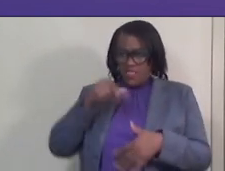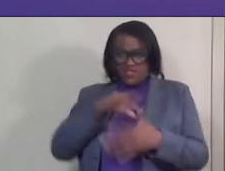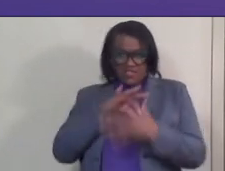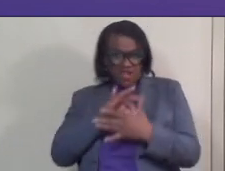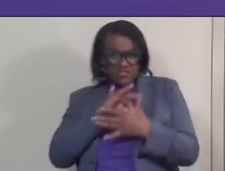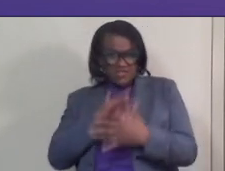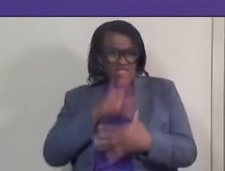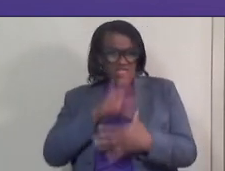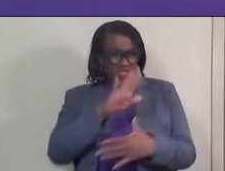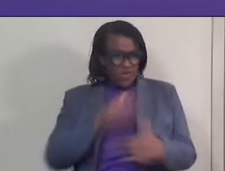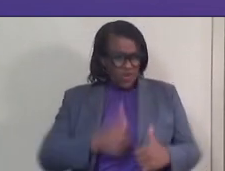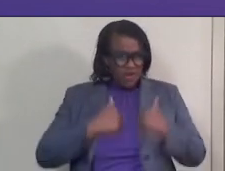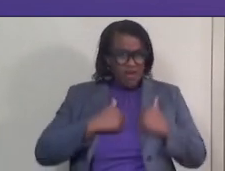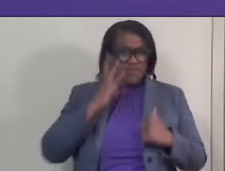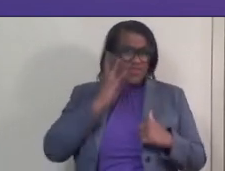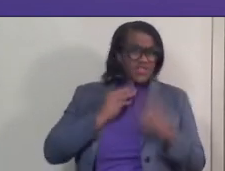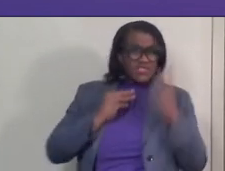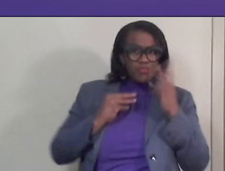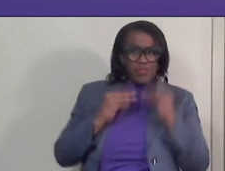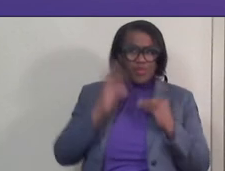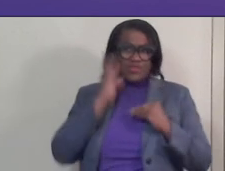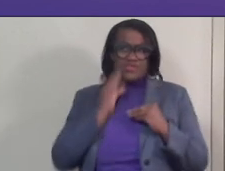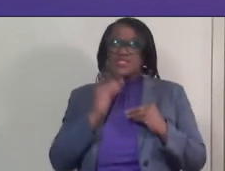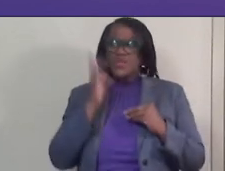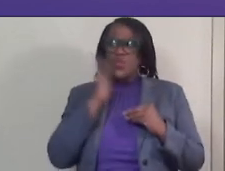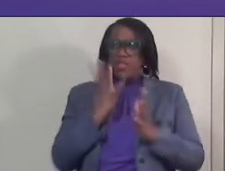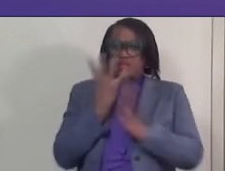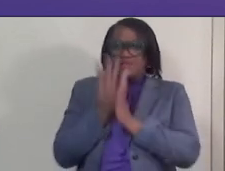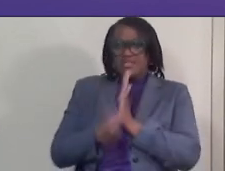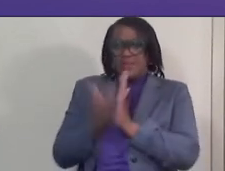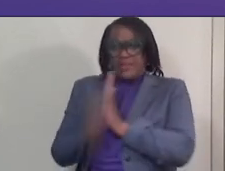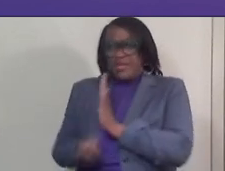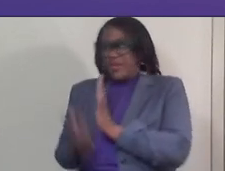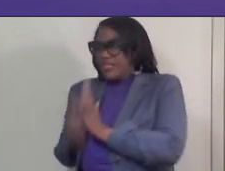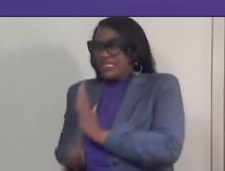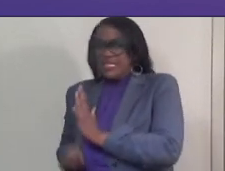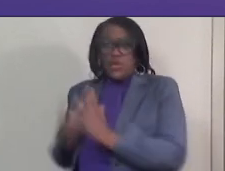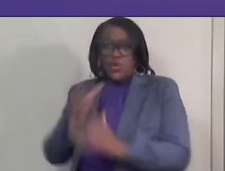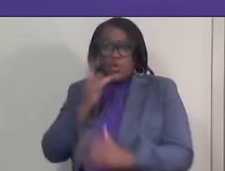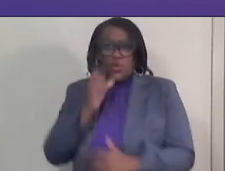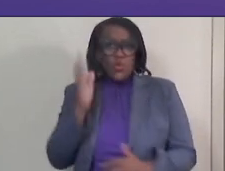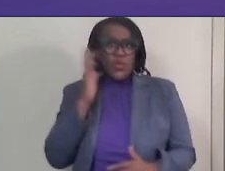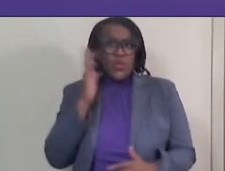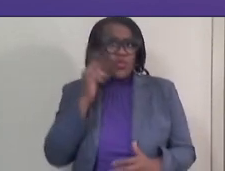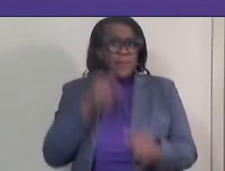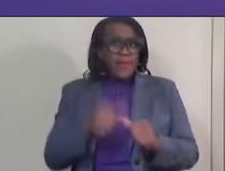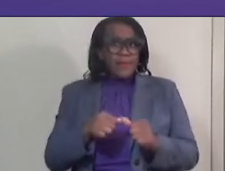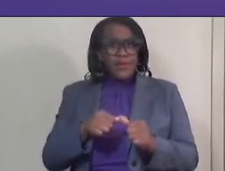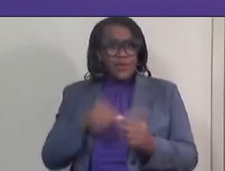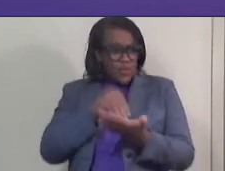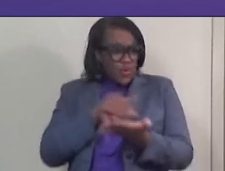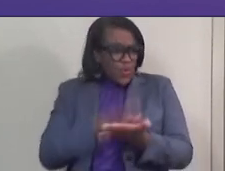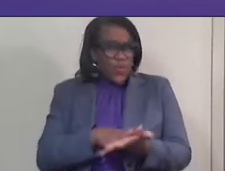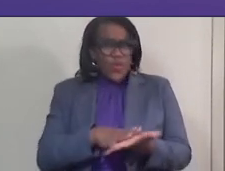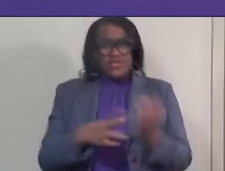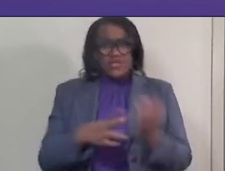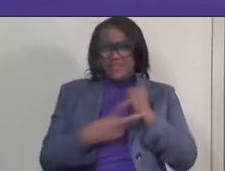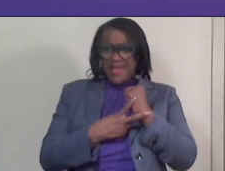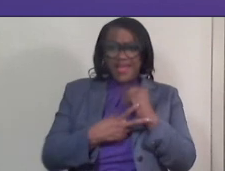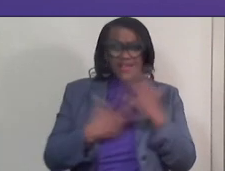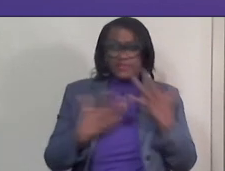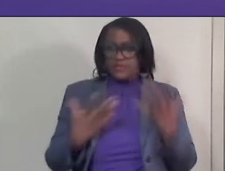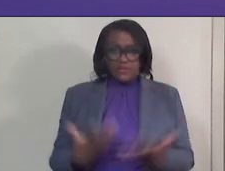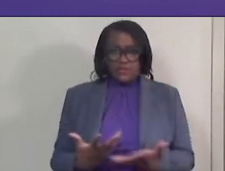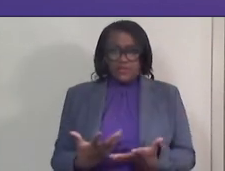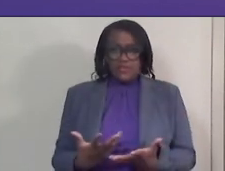these experiences are just going to disappear and not be recorded and be archived or be saved. So,